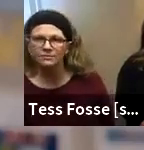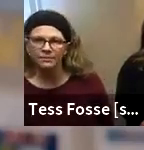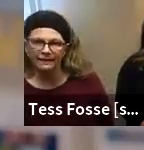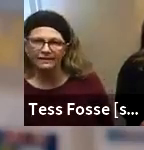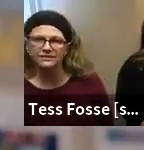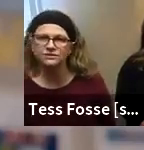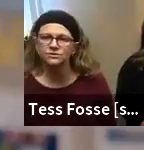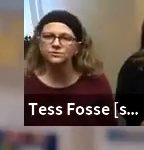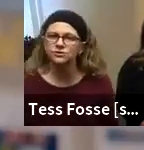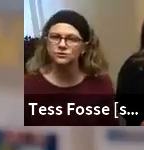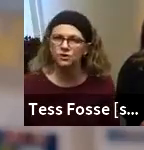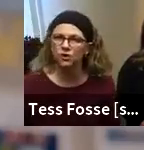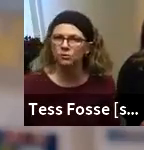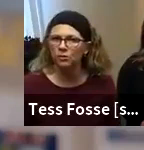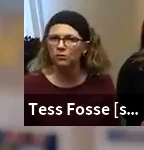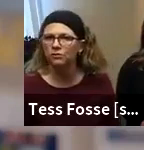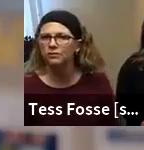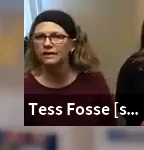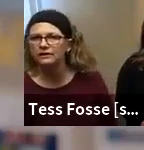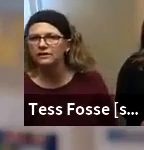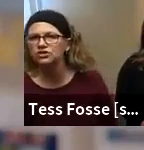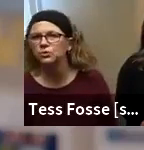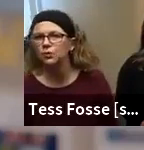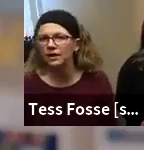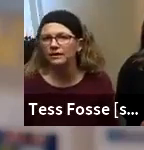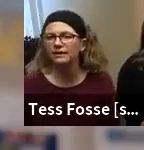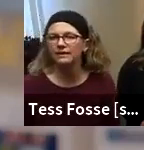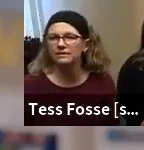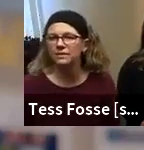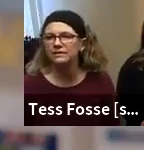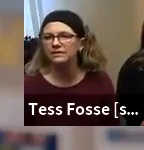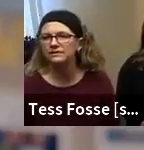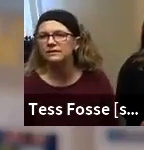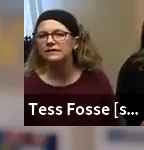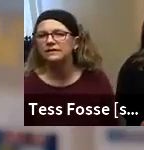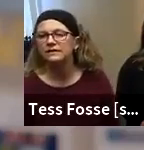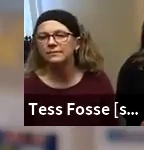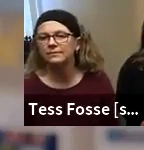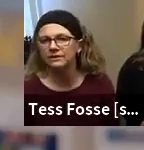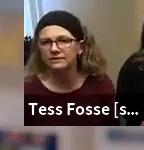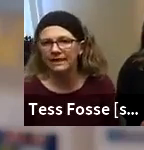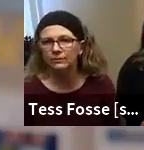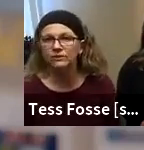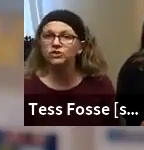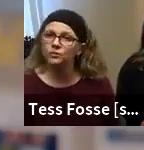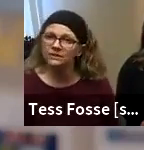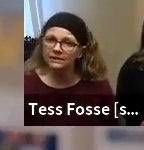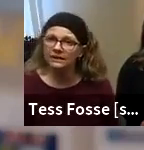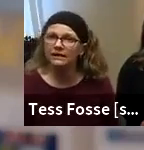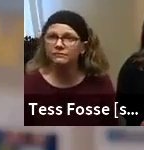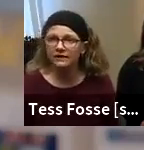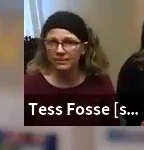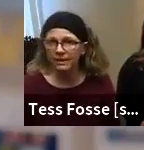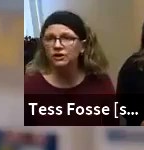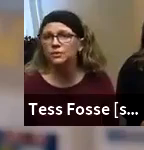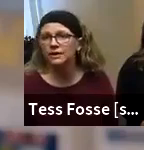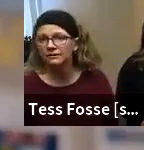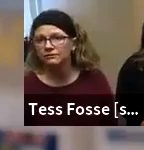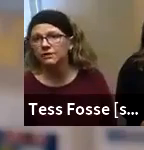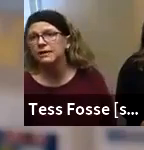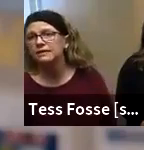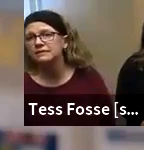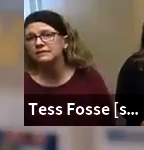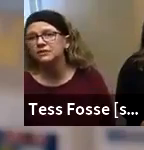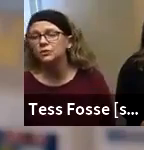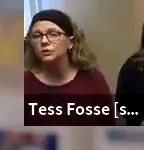get that balance to know both English well as American Sign Language. So you will see a lot of feedback you will